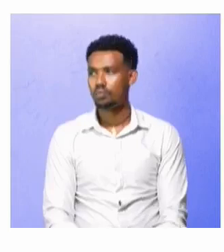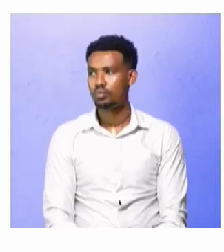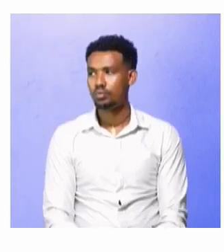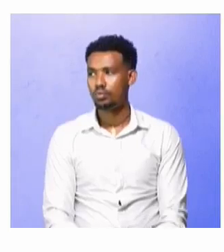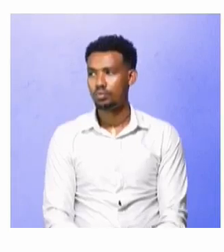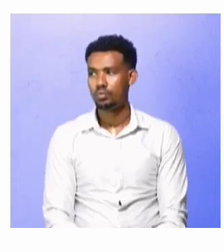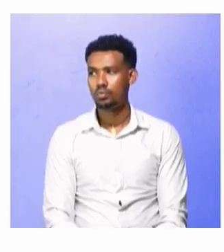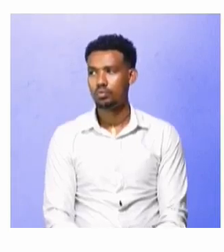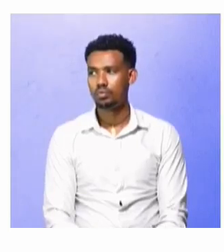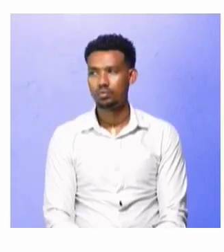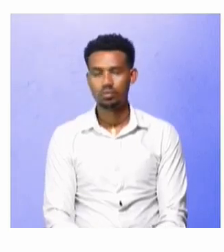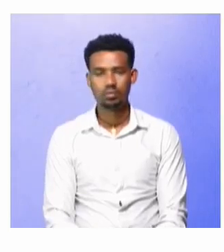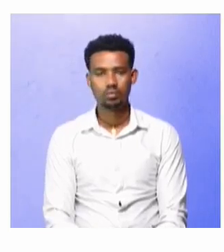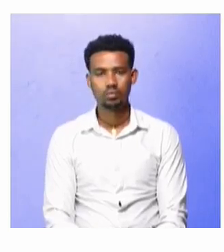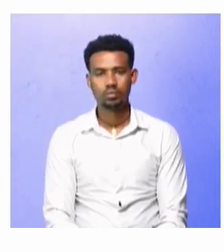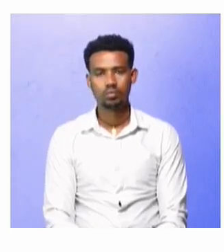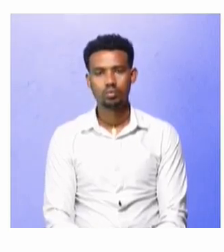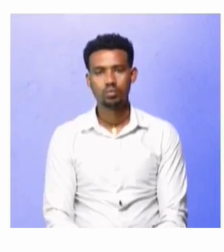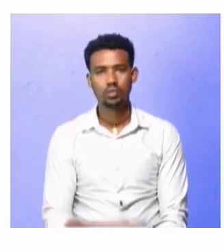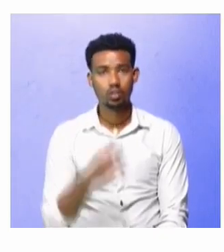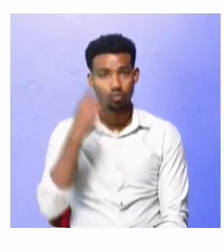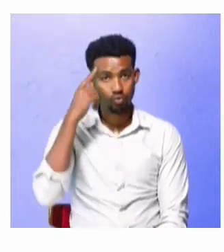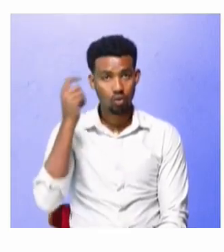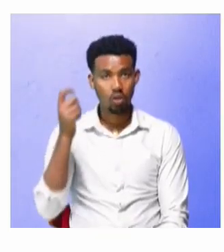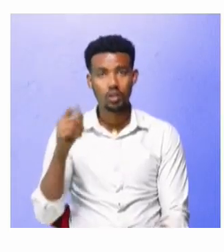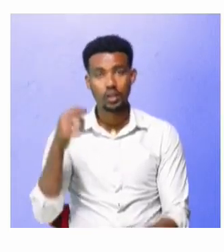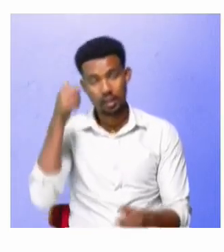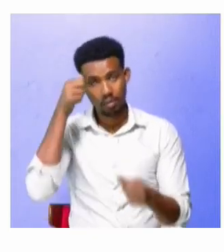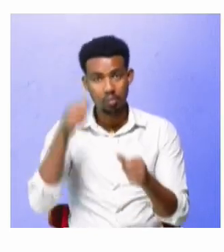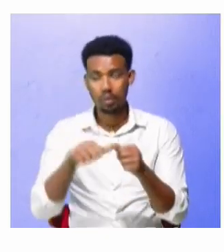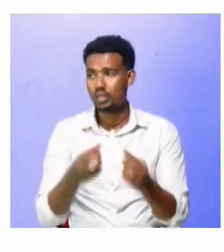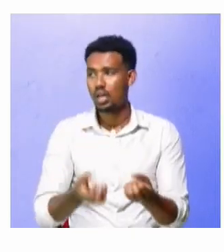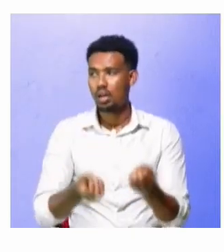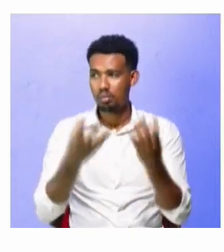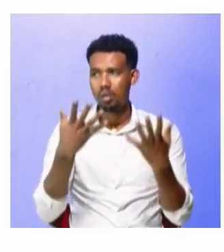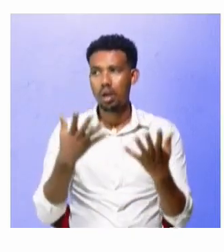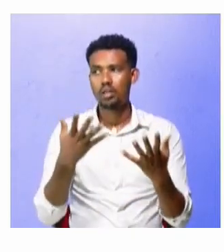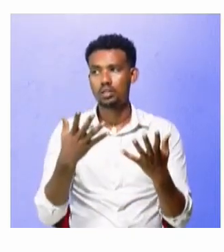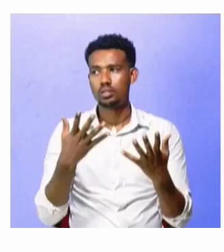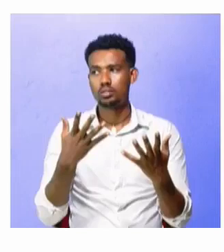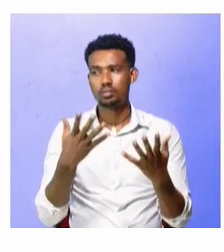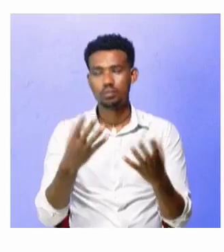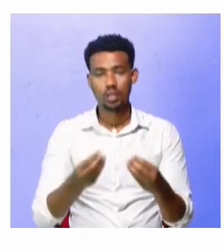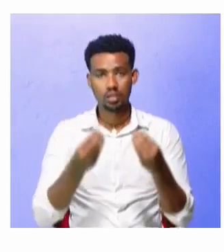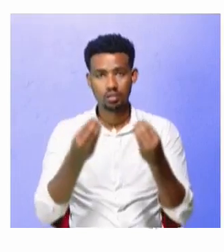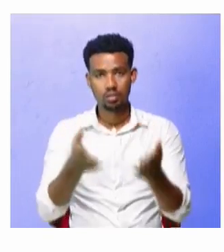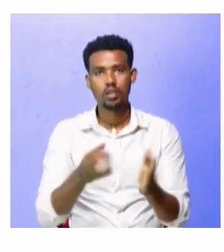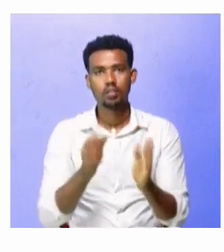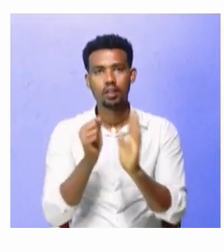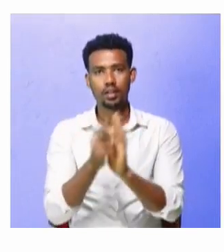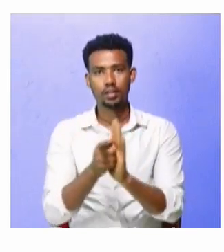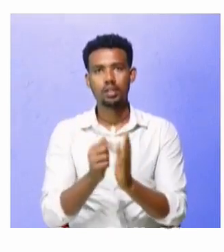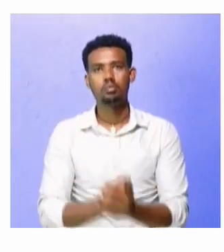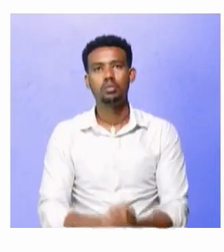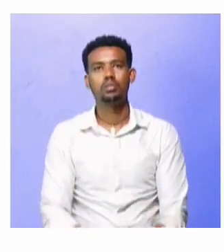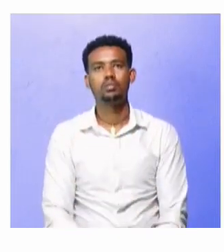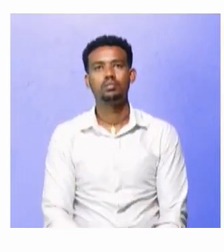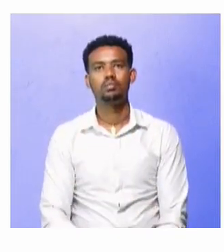from, and for. And remember, there are many others as well. Let's give an example.